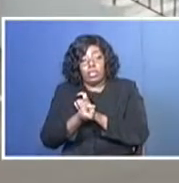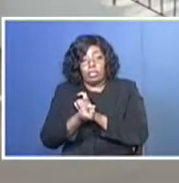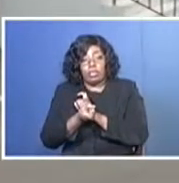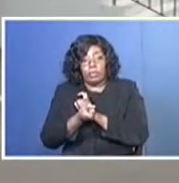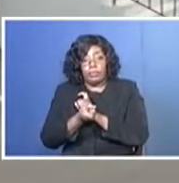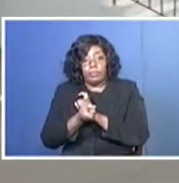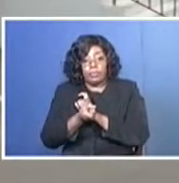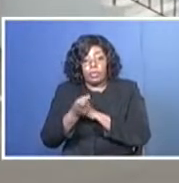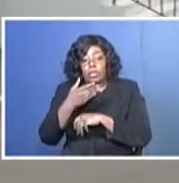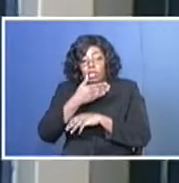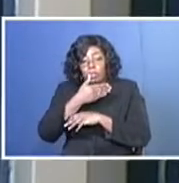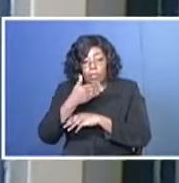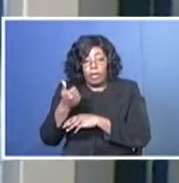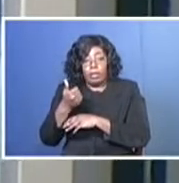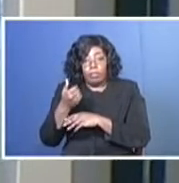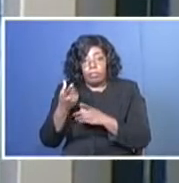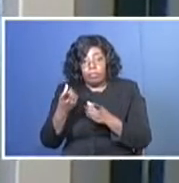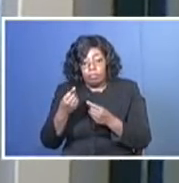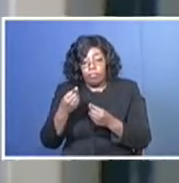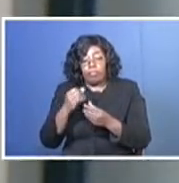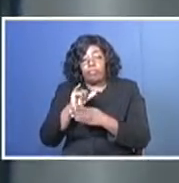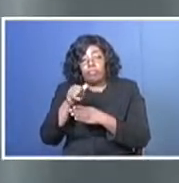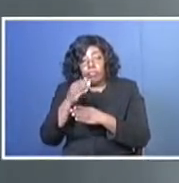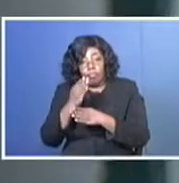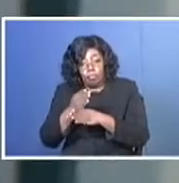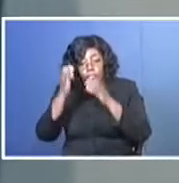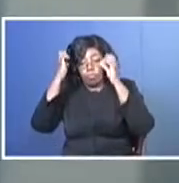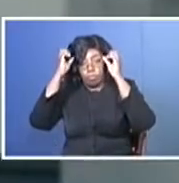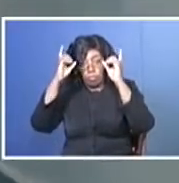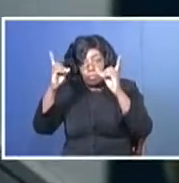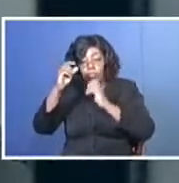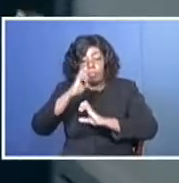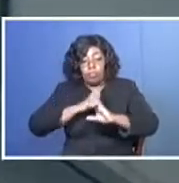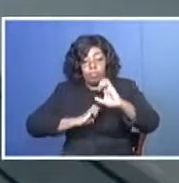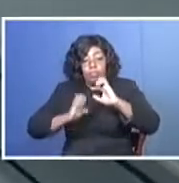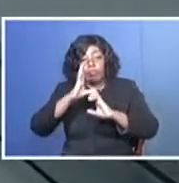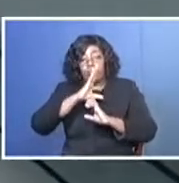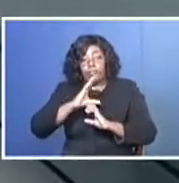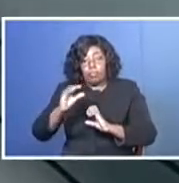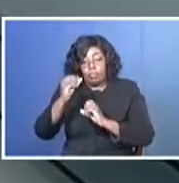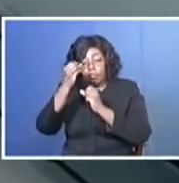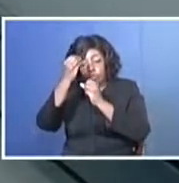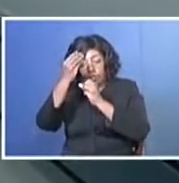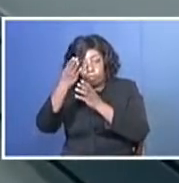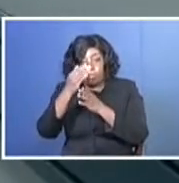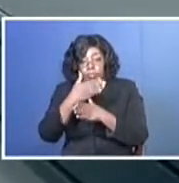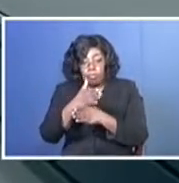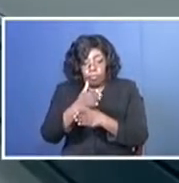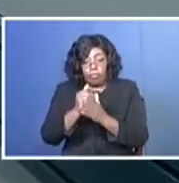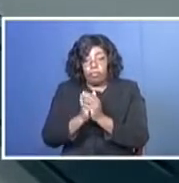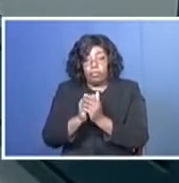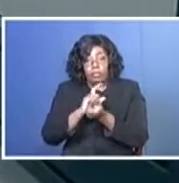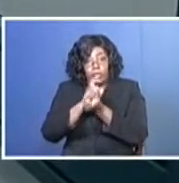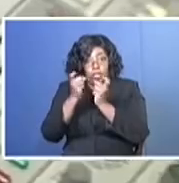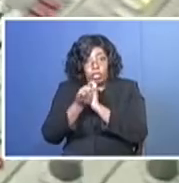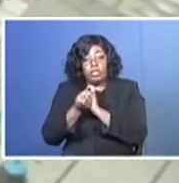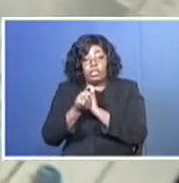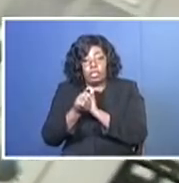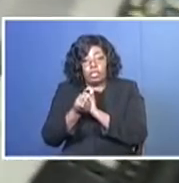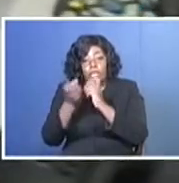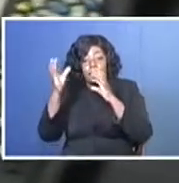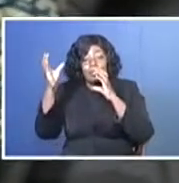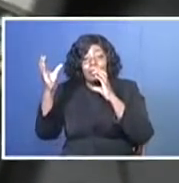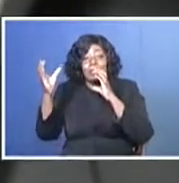to effectively carry out its mandate to educate, entertain, and inform. The changes come as the BCB